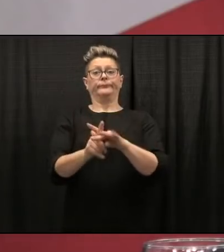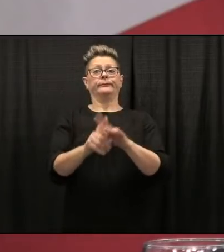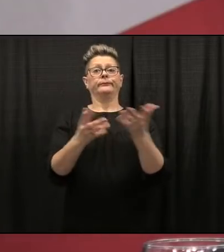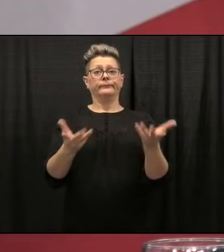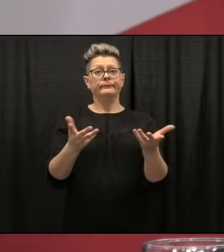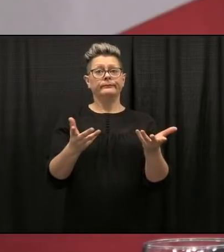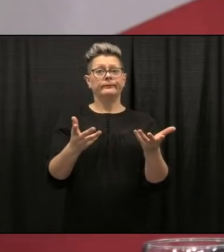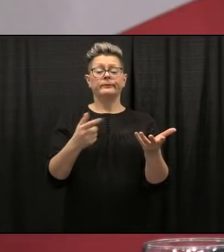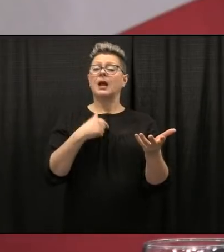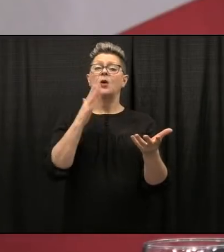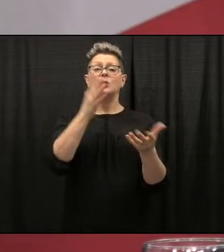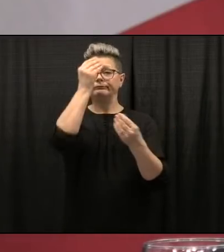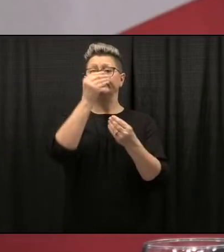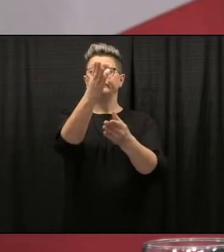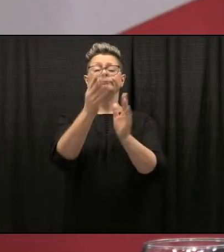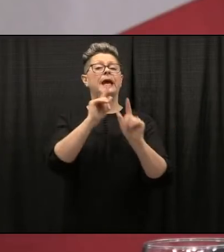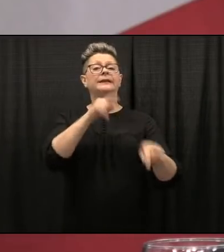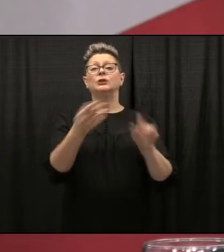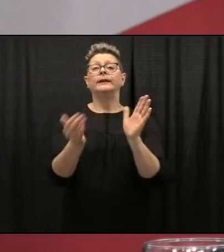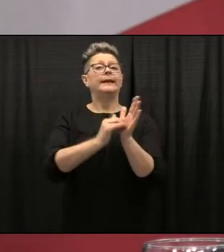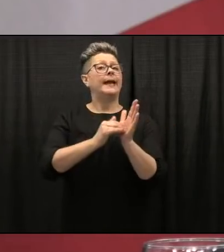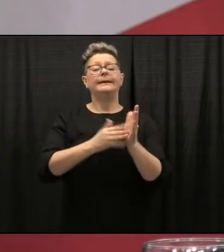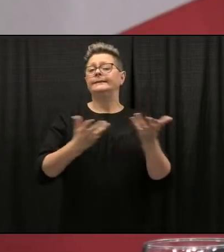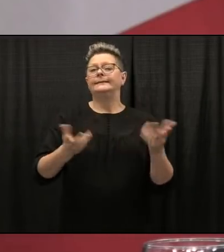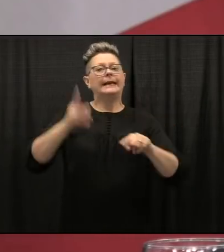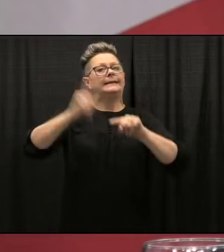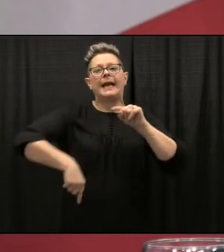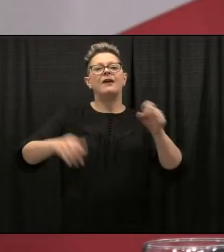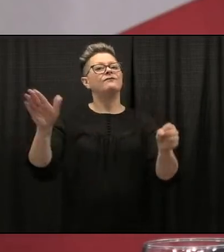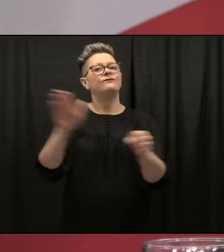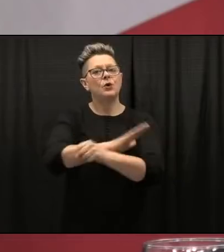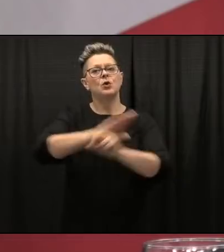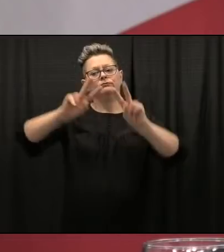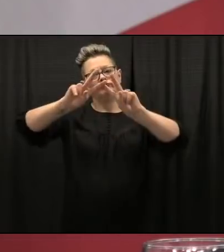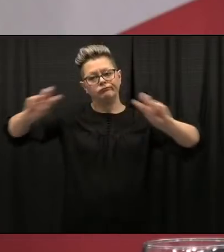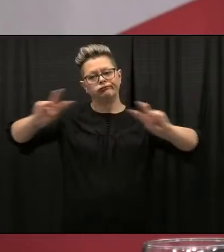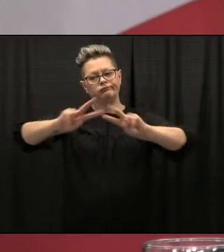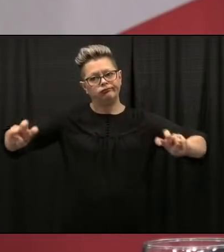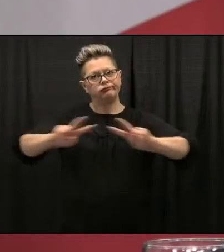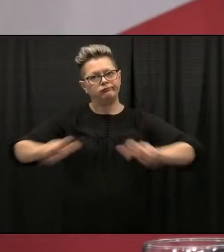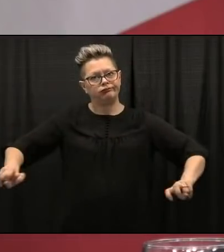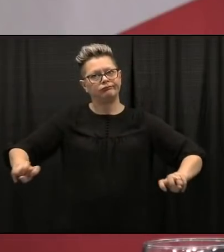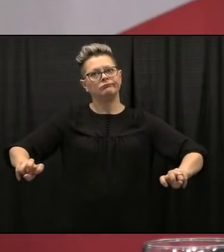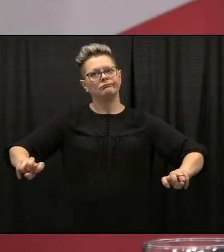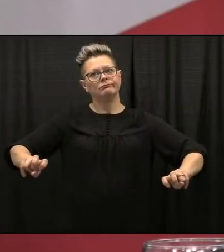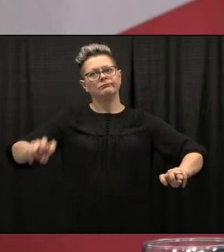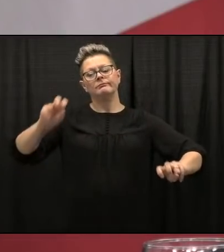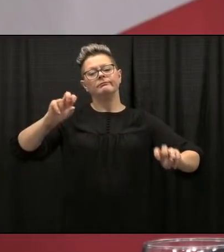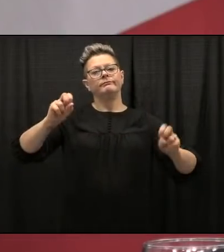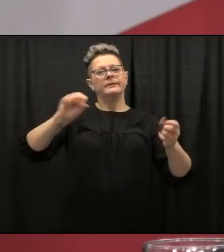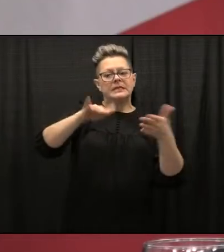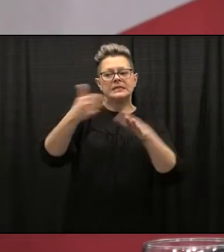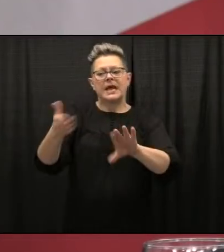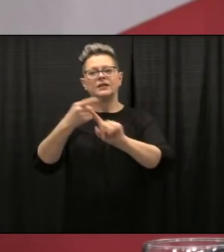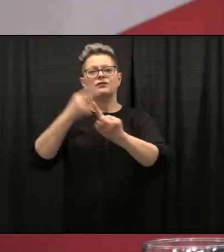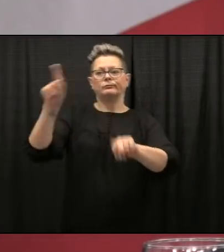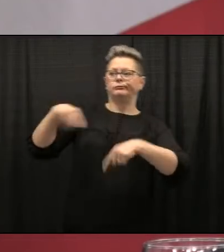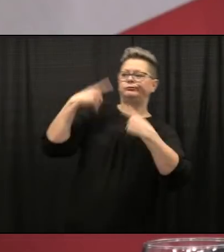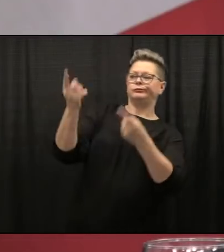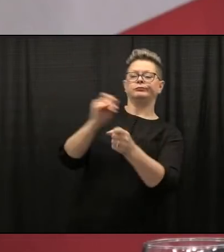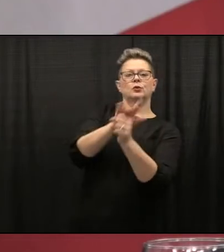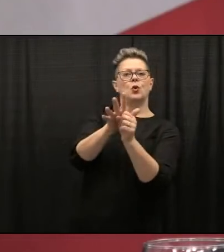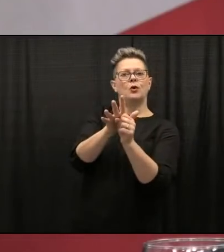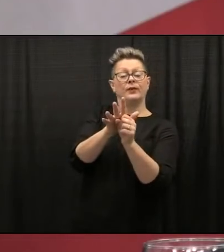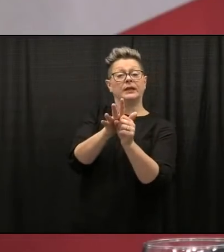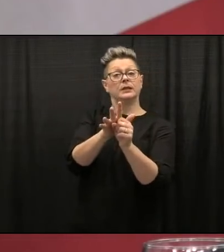to repeat the answer that we have not yet been able to complete a fulsome analysis of that, and when that's done,